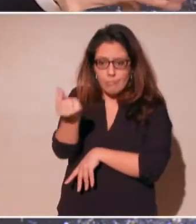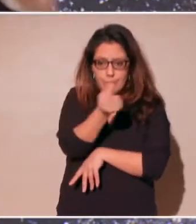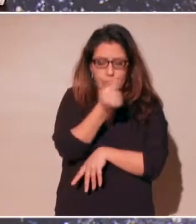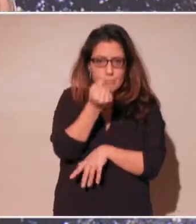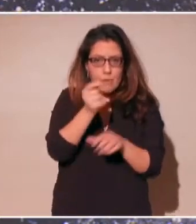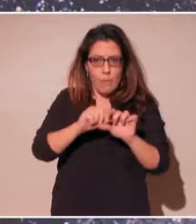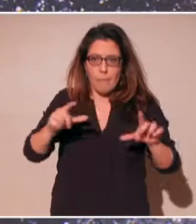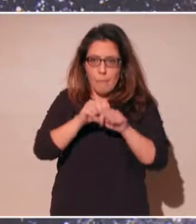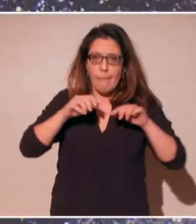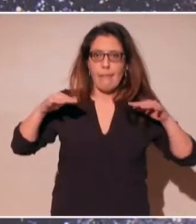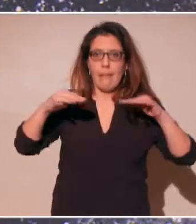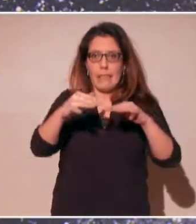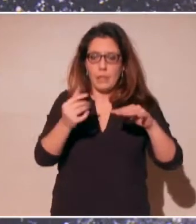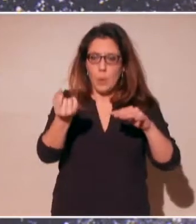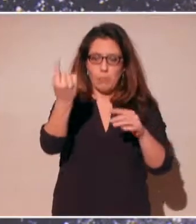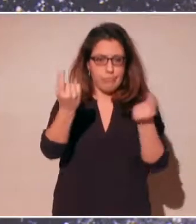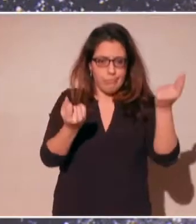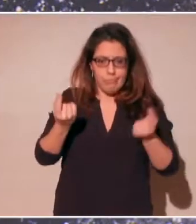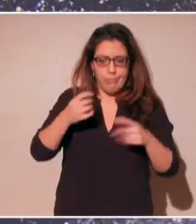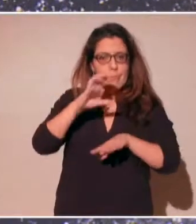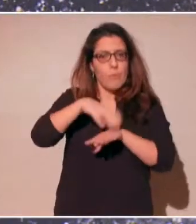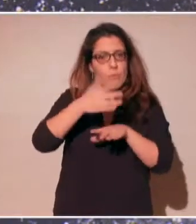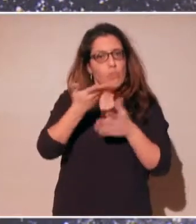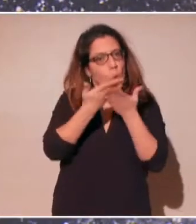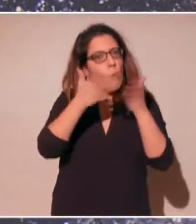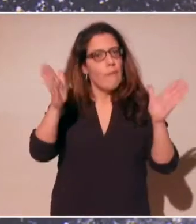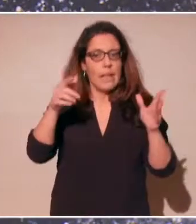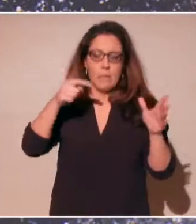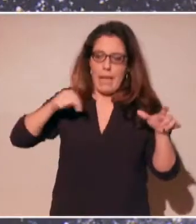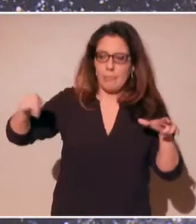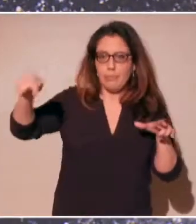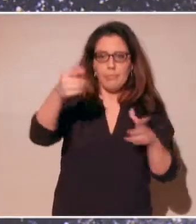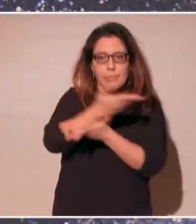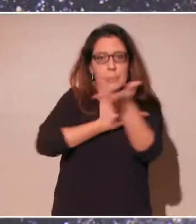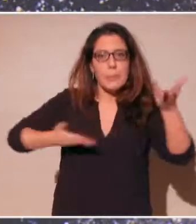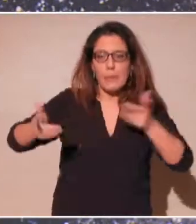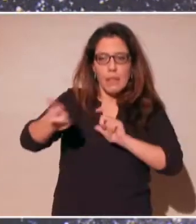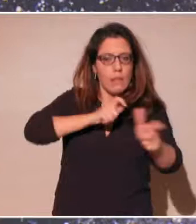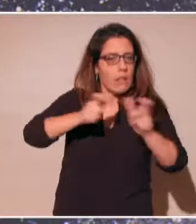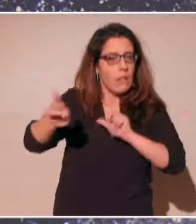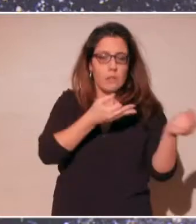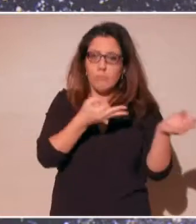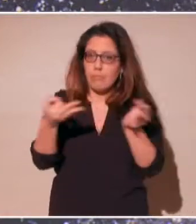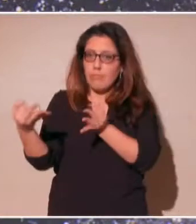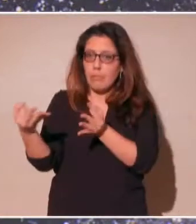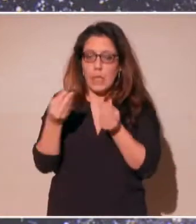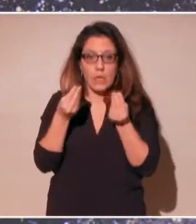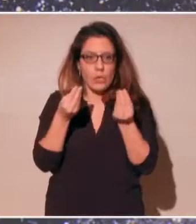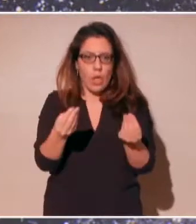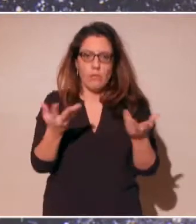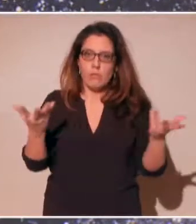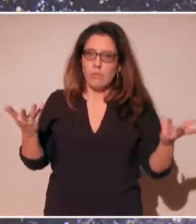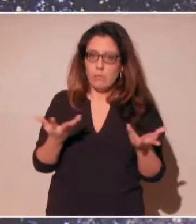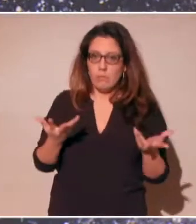develop them further. So we have an open network, a community all over France, which will be able